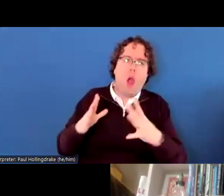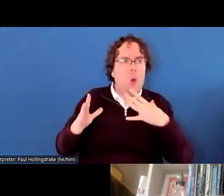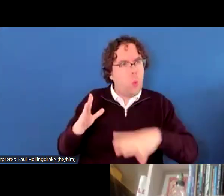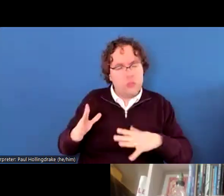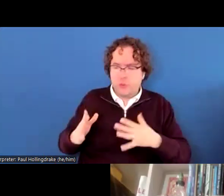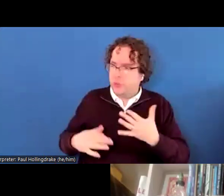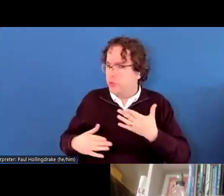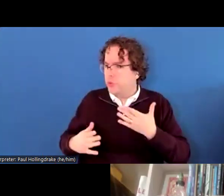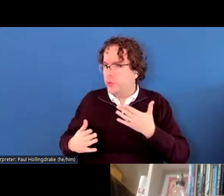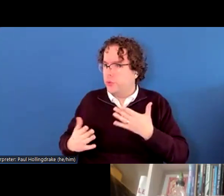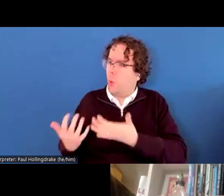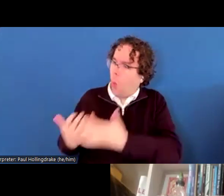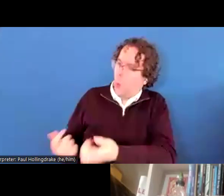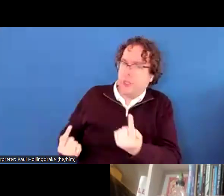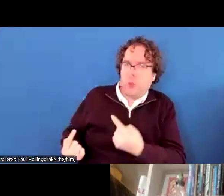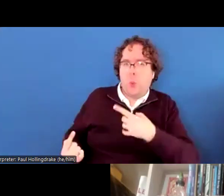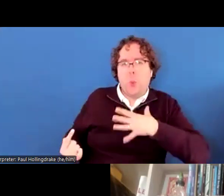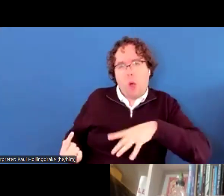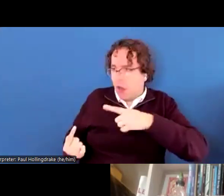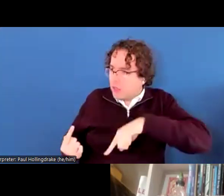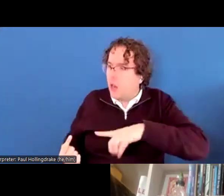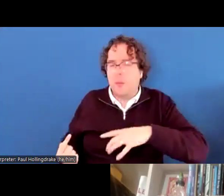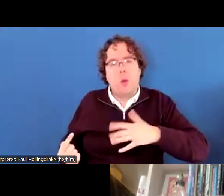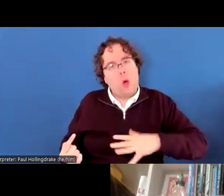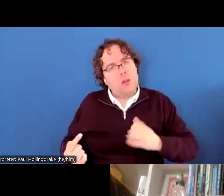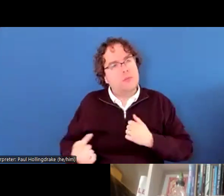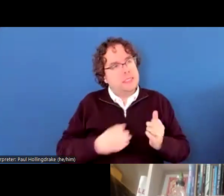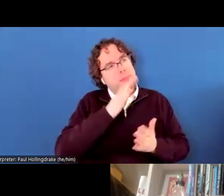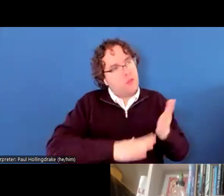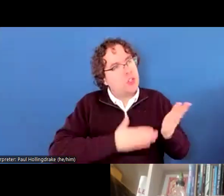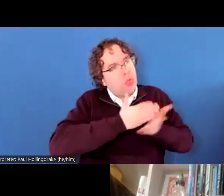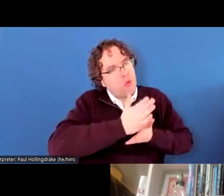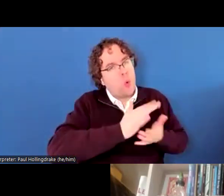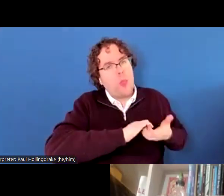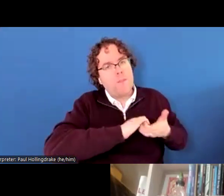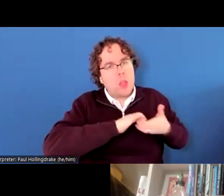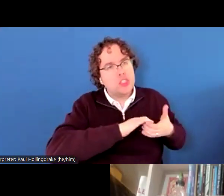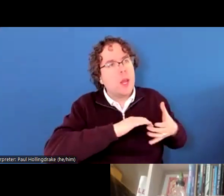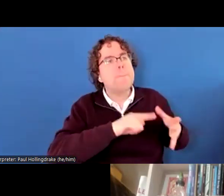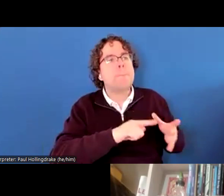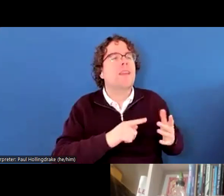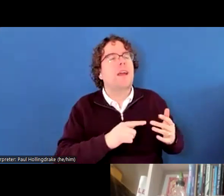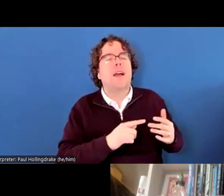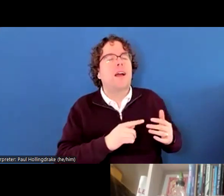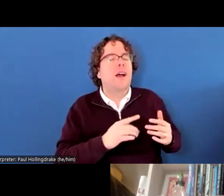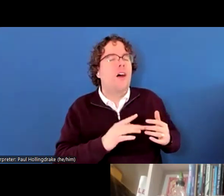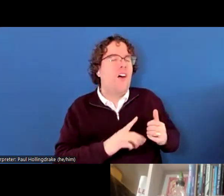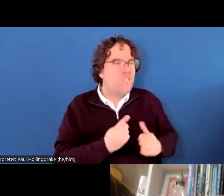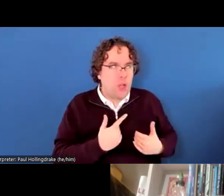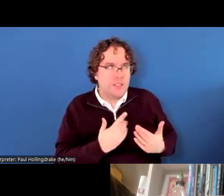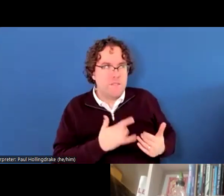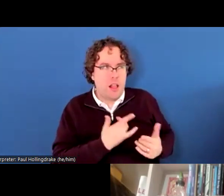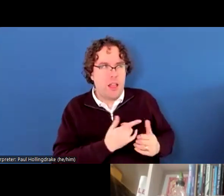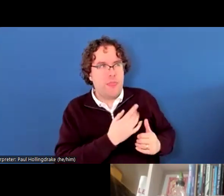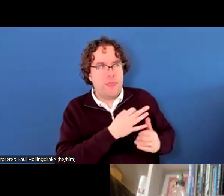um, what experience I wanted to have. And at first, I wasn't sure whether the application was calling for that, but I realized that it